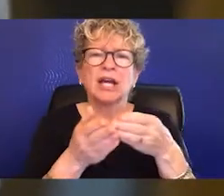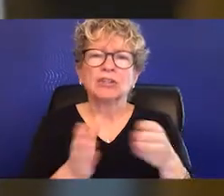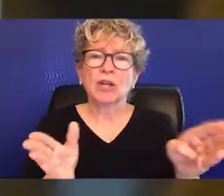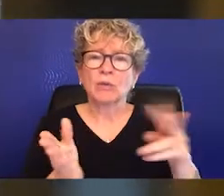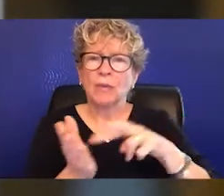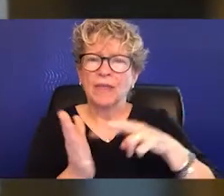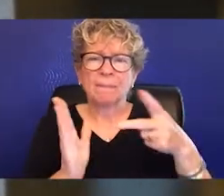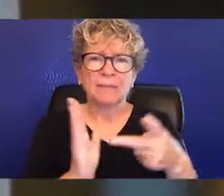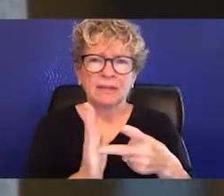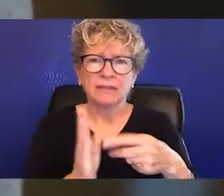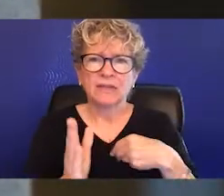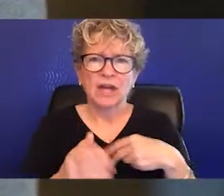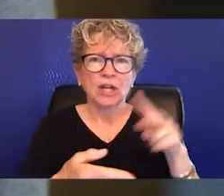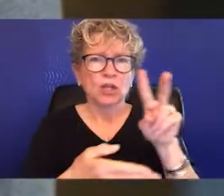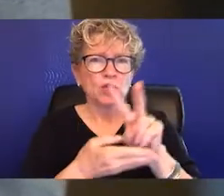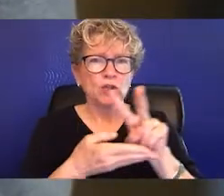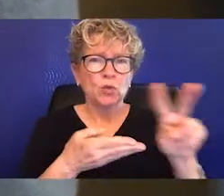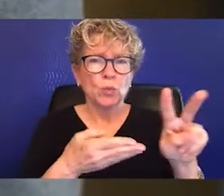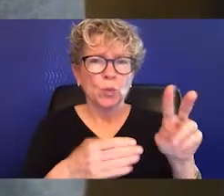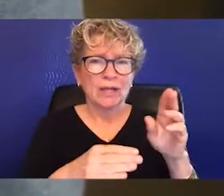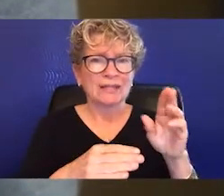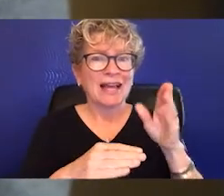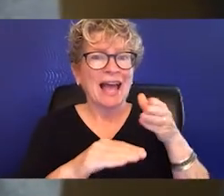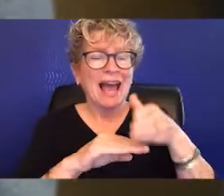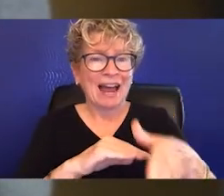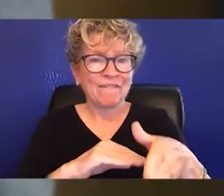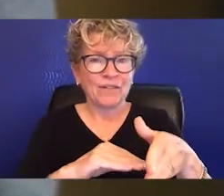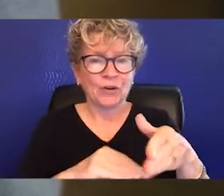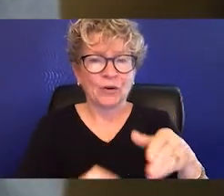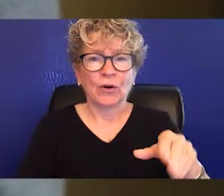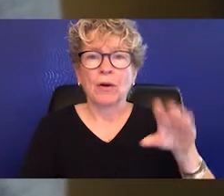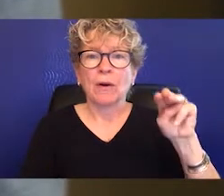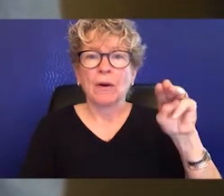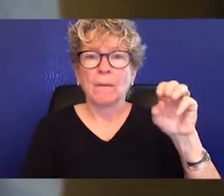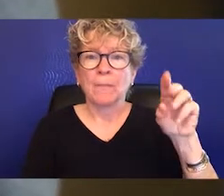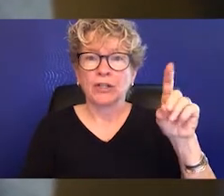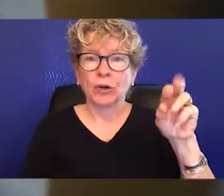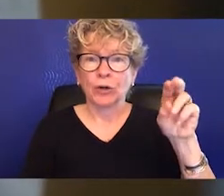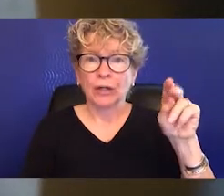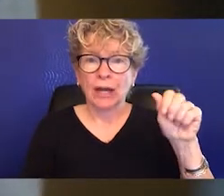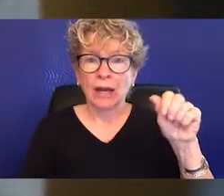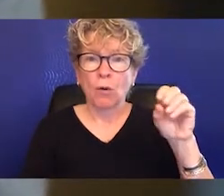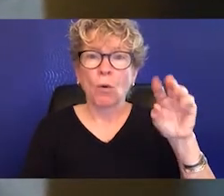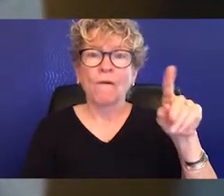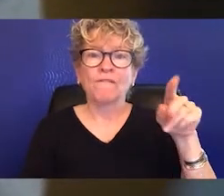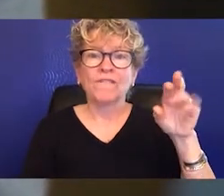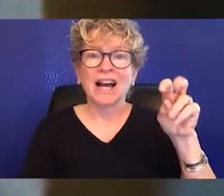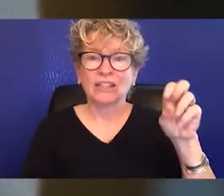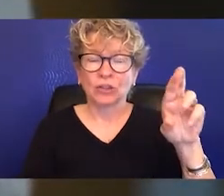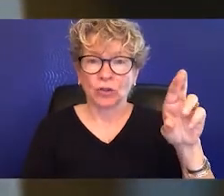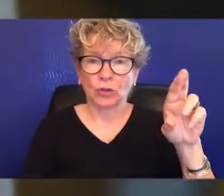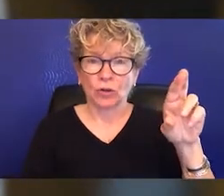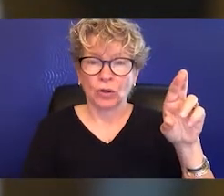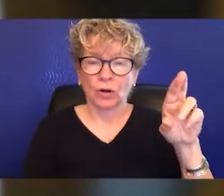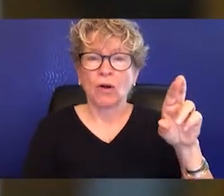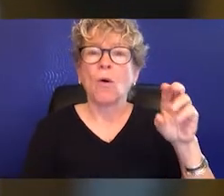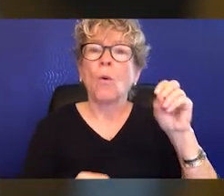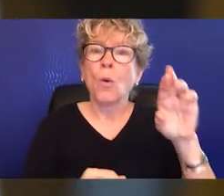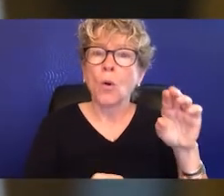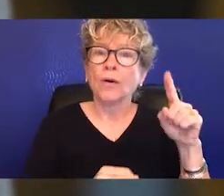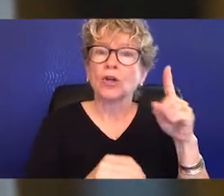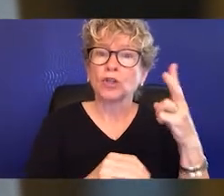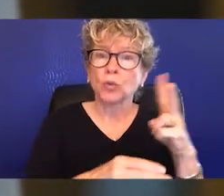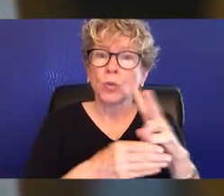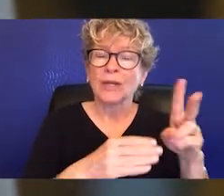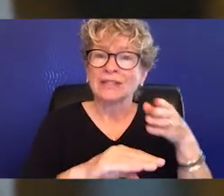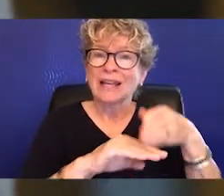general, you are considered fully vaccinated 2 weeks after your second dose of Moderna or Pfizer vaccines, or 2 weeks after your single